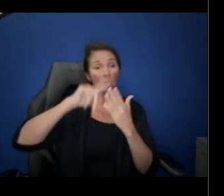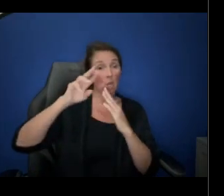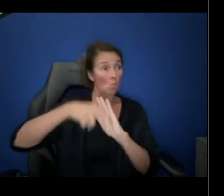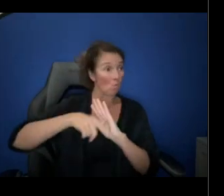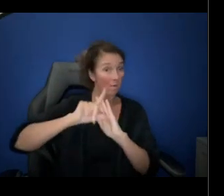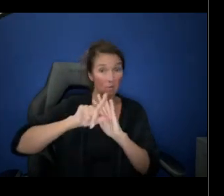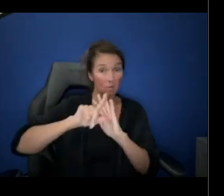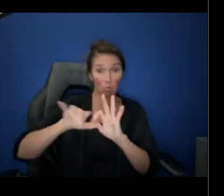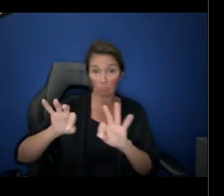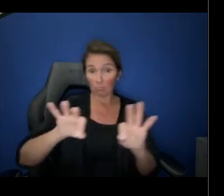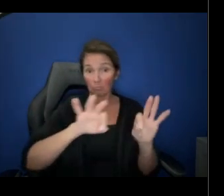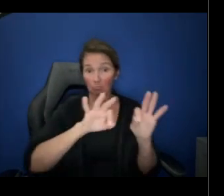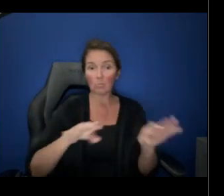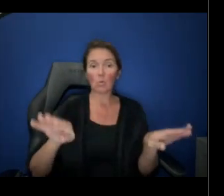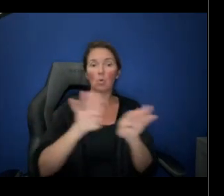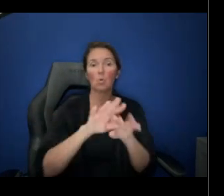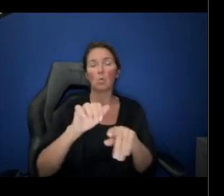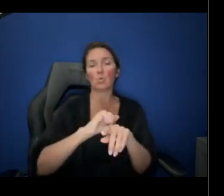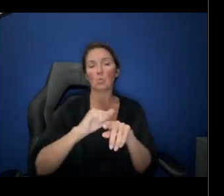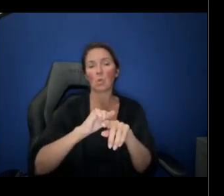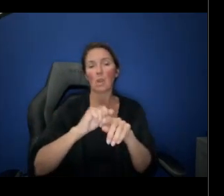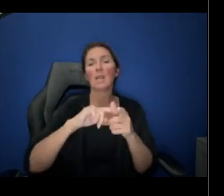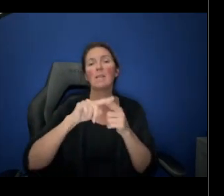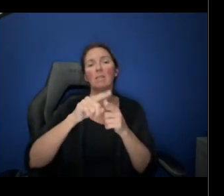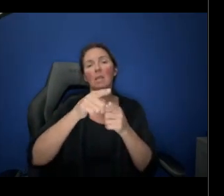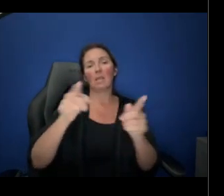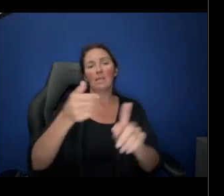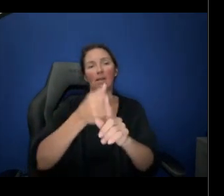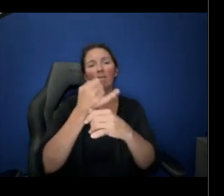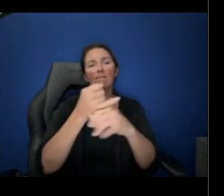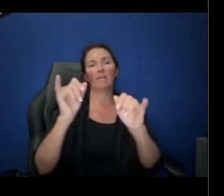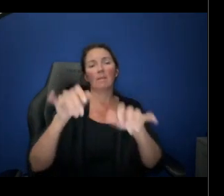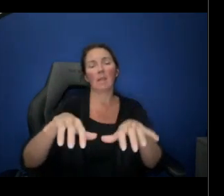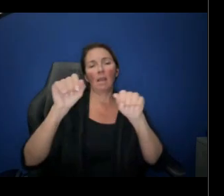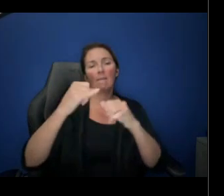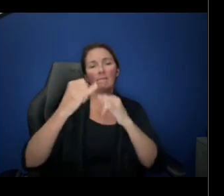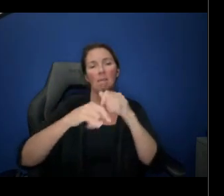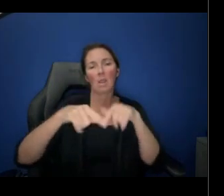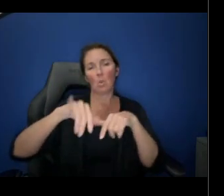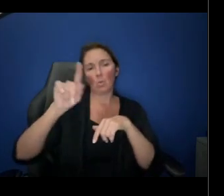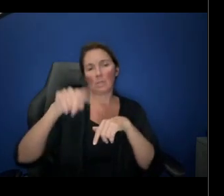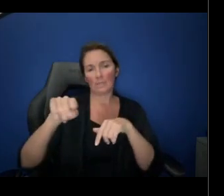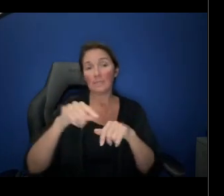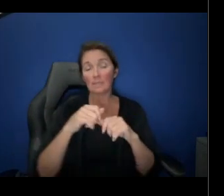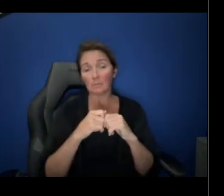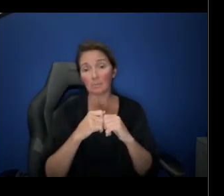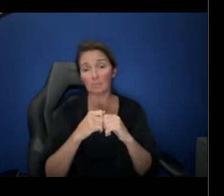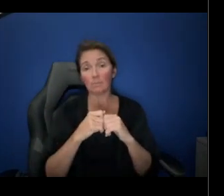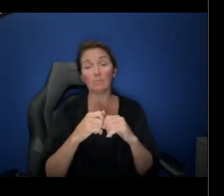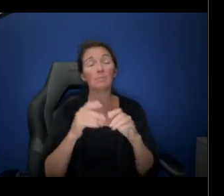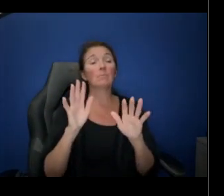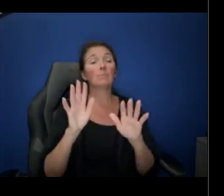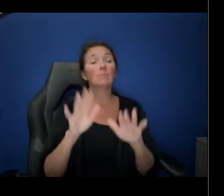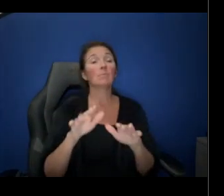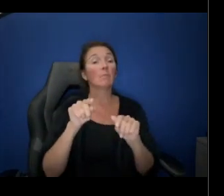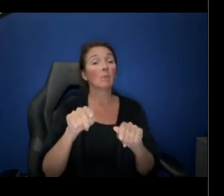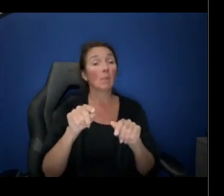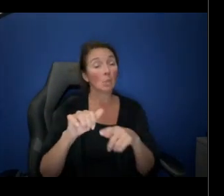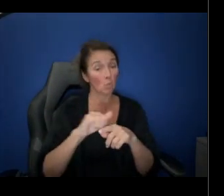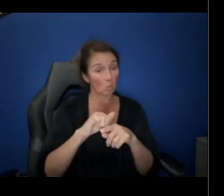review. We'll close the training for the day, and you'll be able to take your final quiz. Now, this